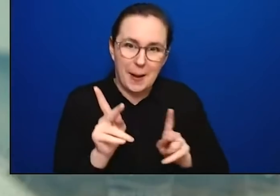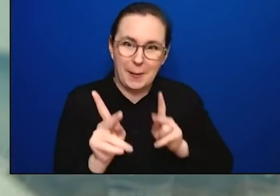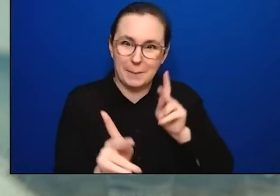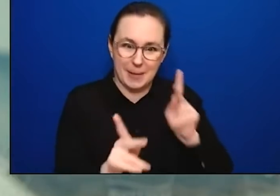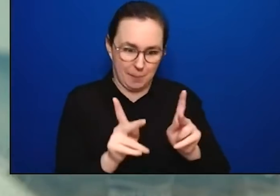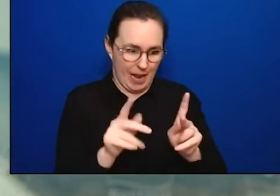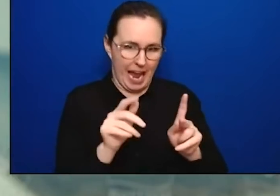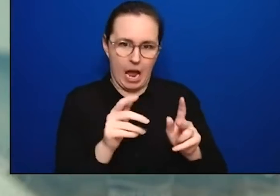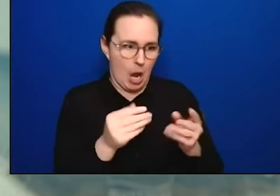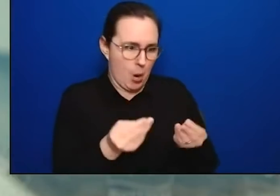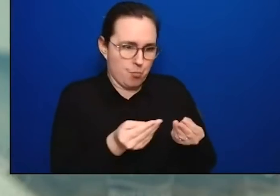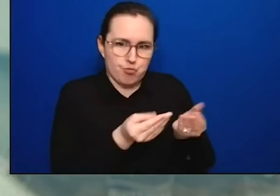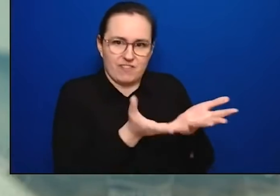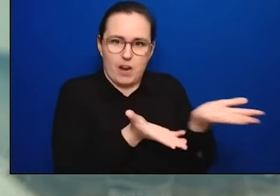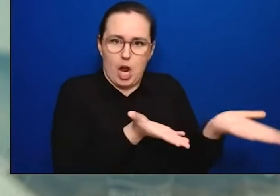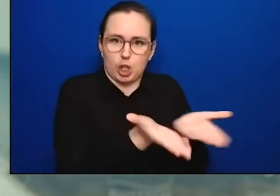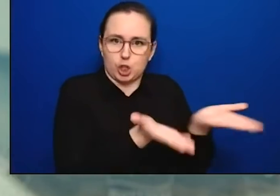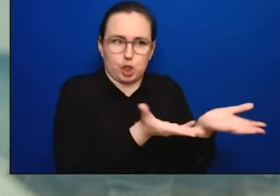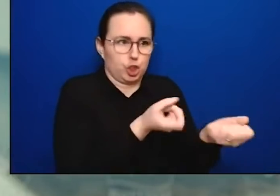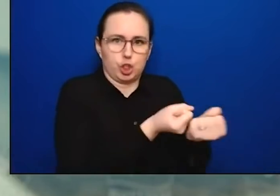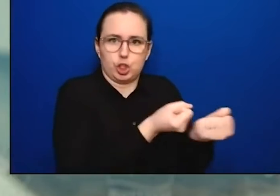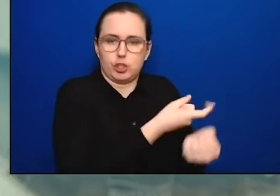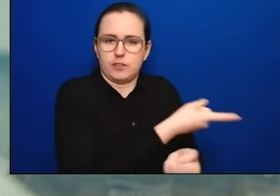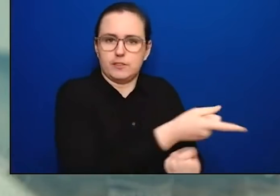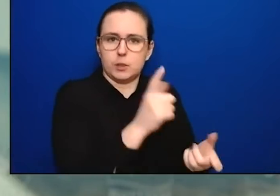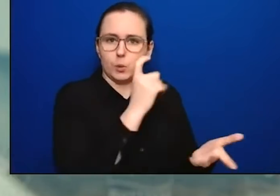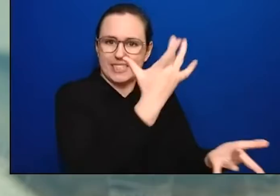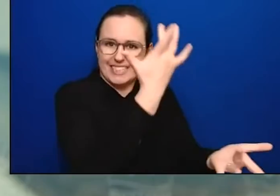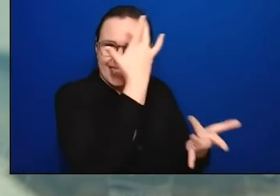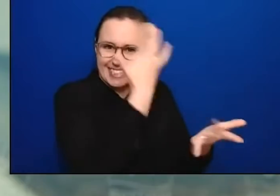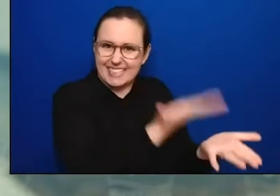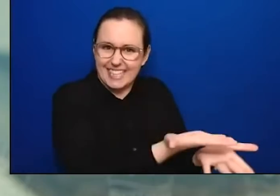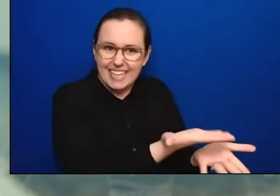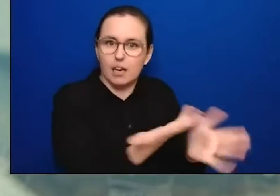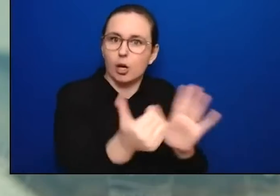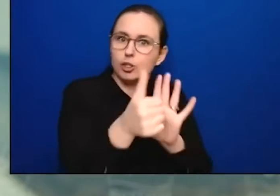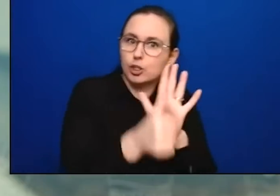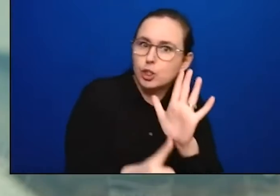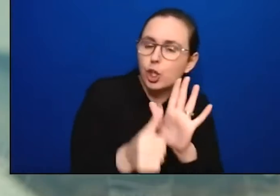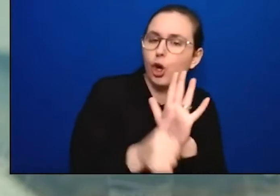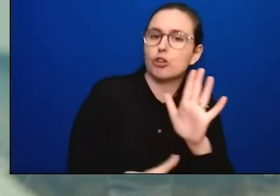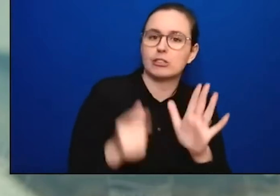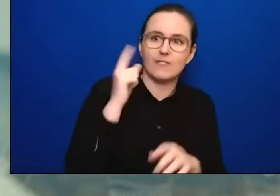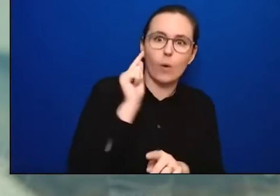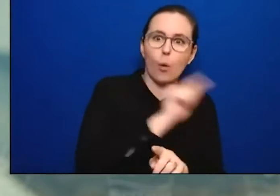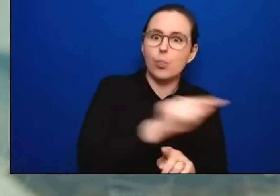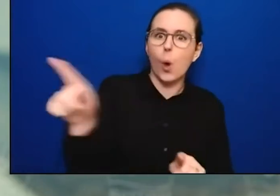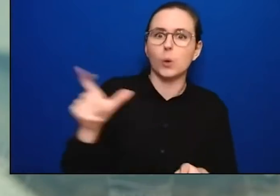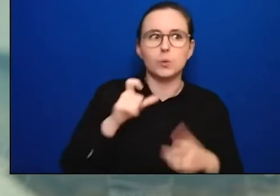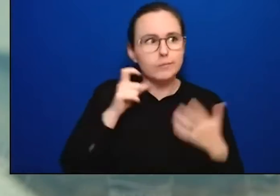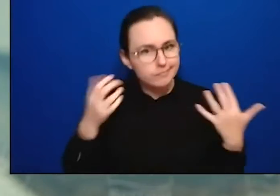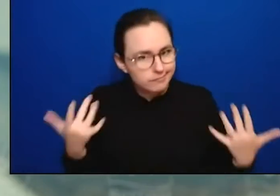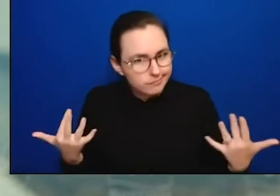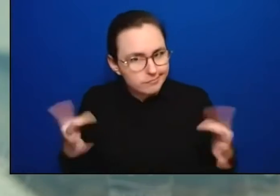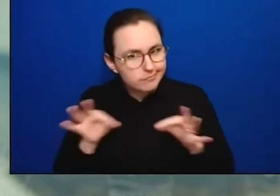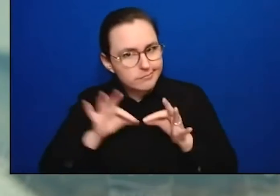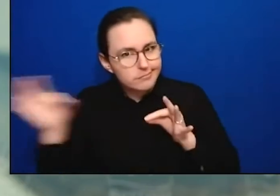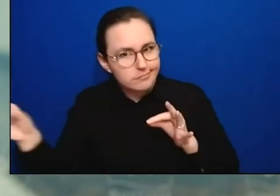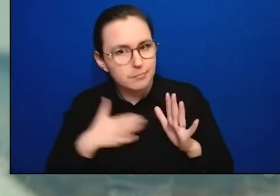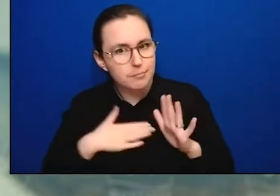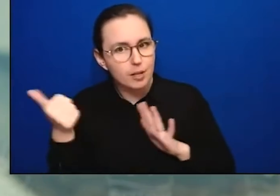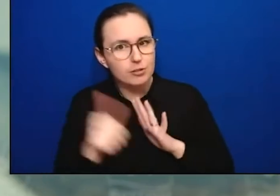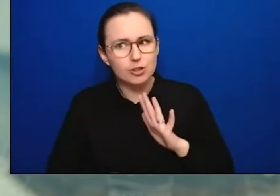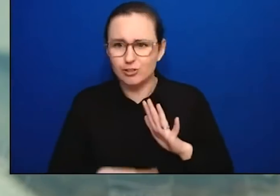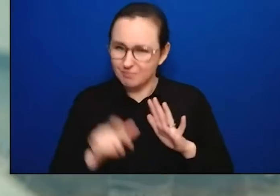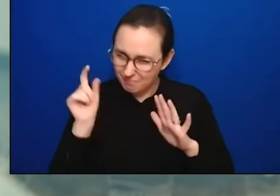issue, as ever, is people and being able to provide the services we need and be able to get back as soon as possible to delivering the